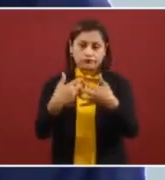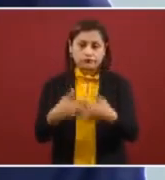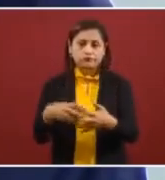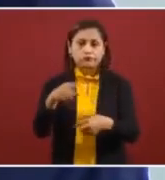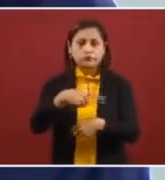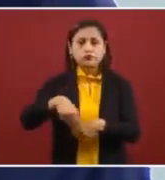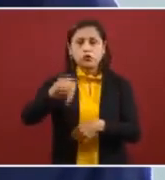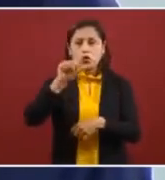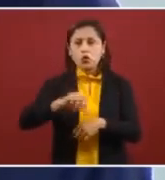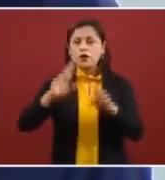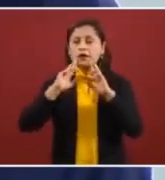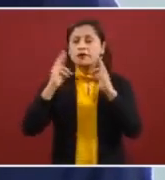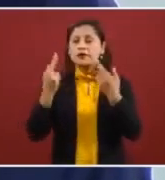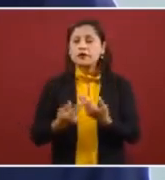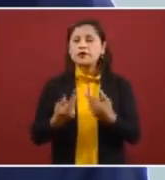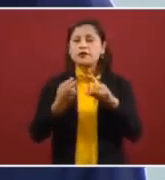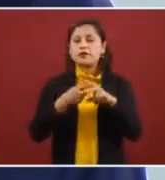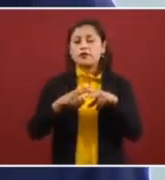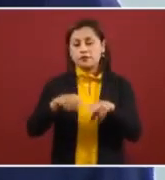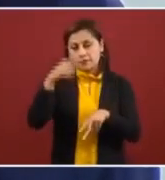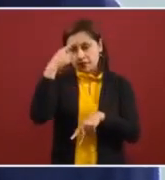and they will